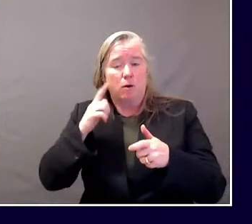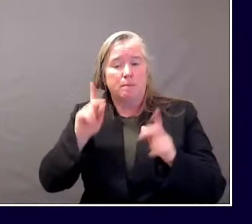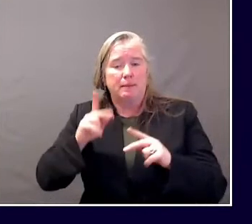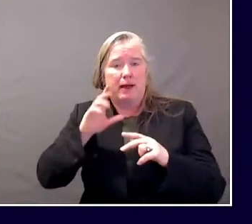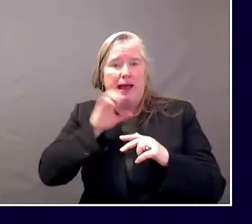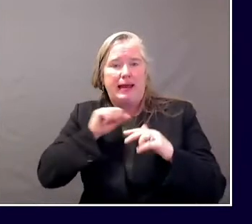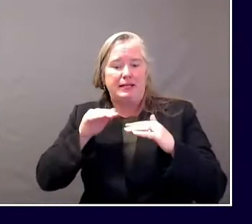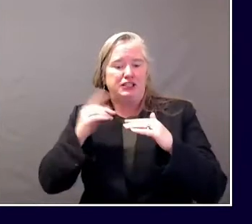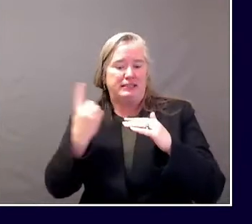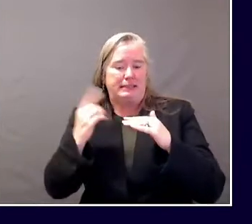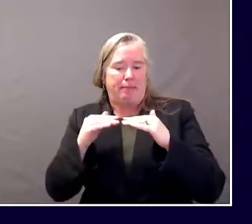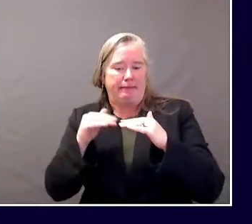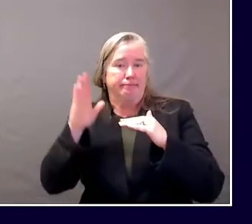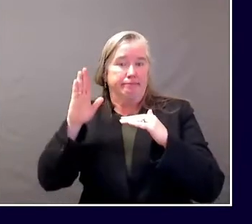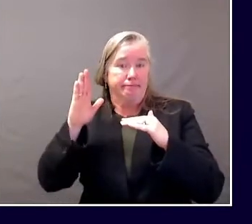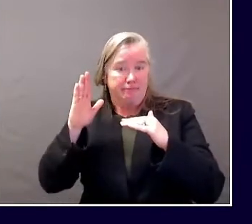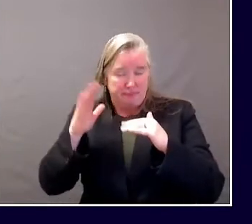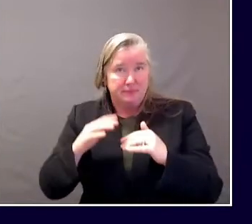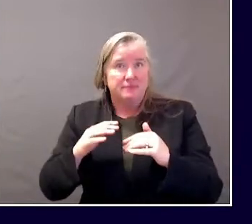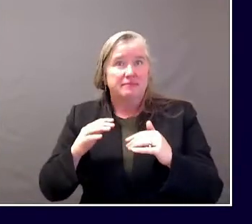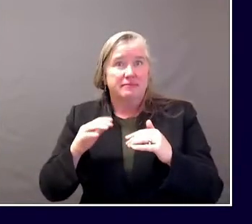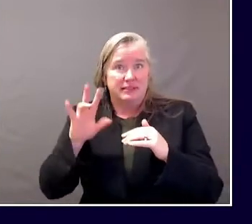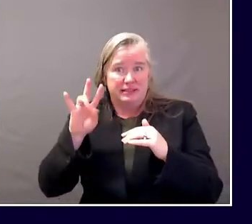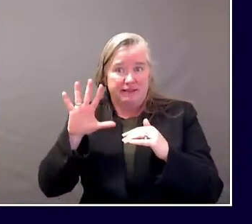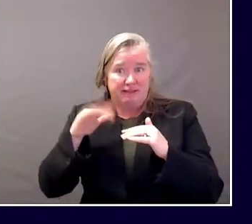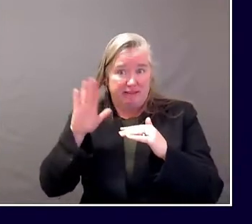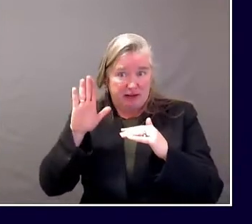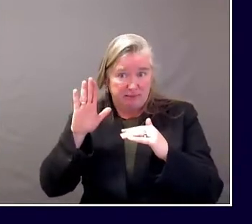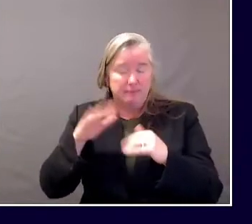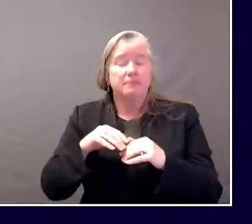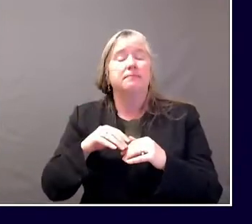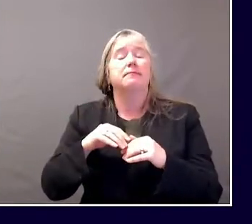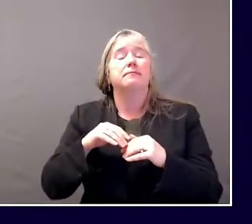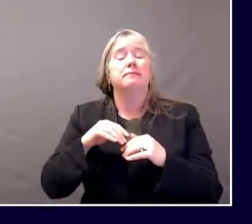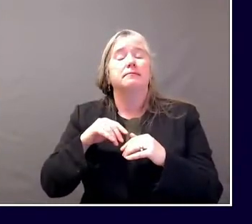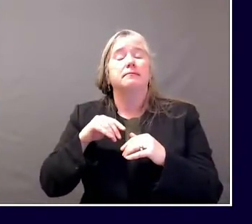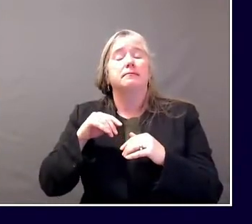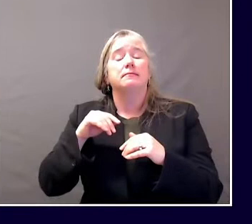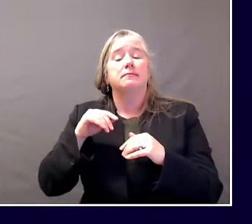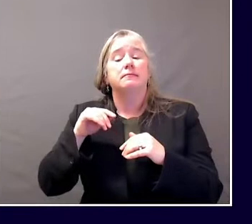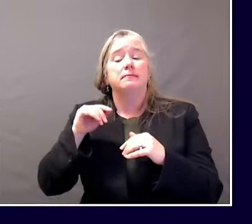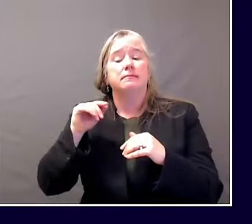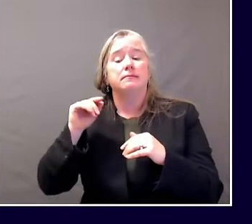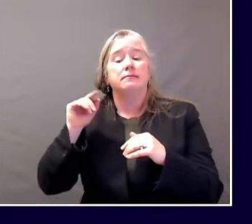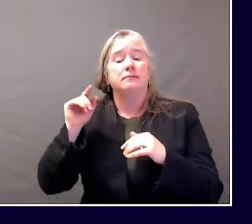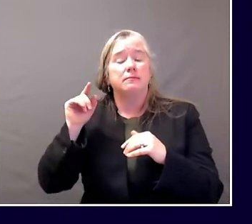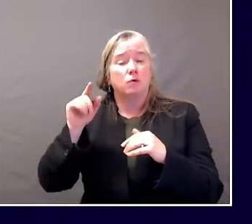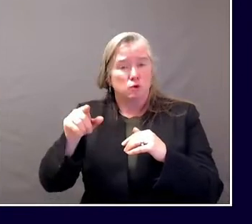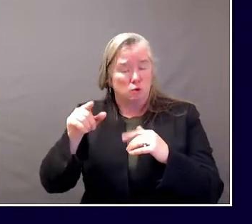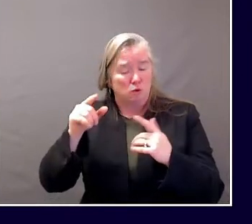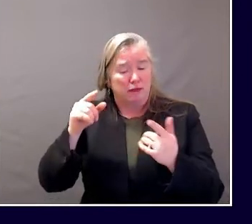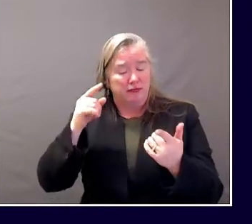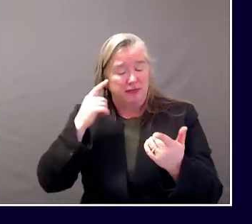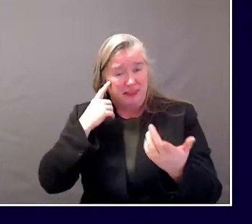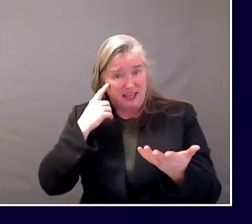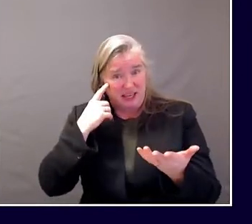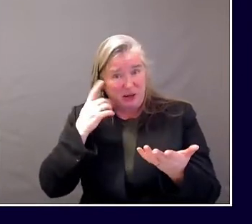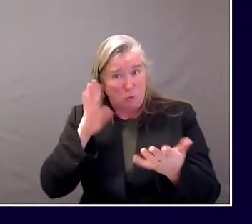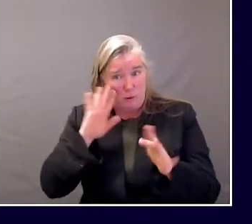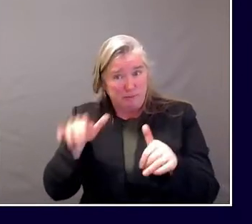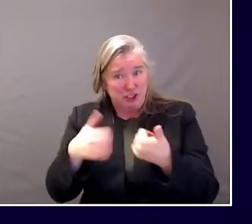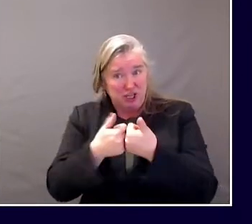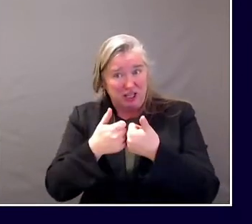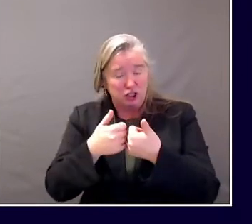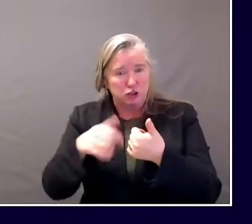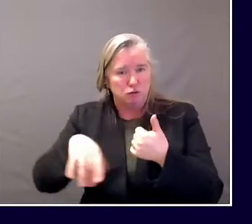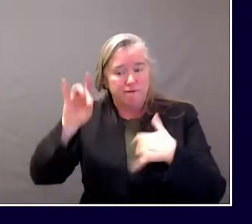or that vaccinations might go a little slower, just considering that these folks are not like immediately in a workplace where they can be vaccinated, or,